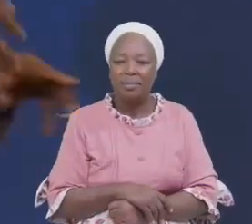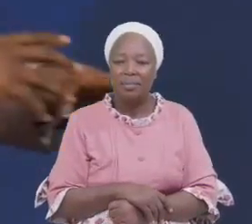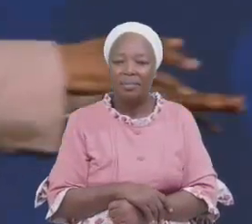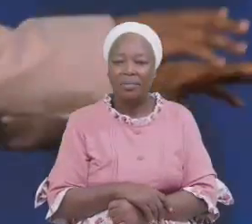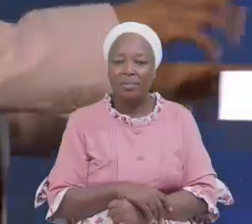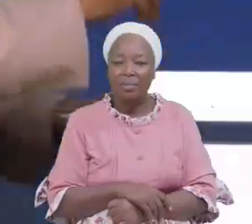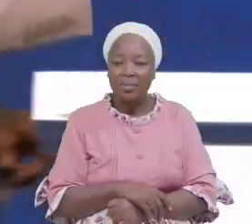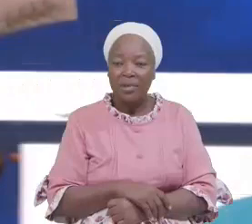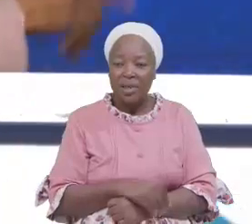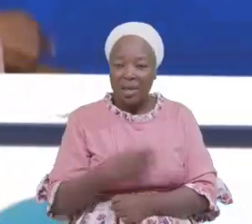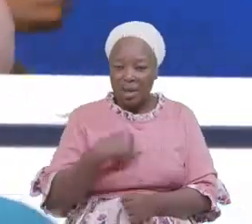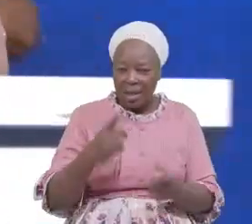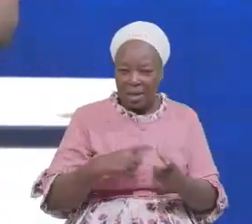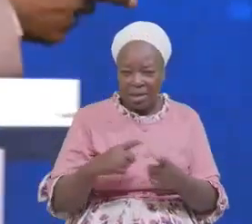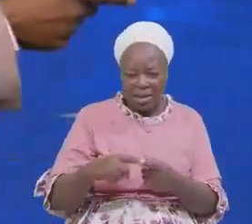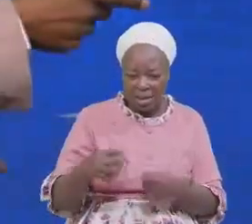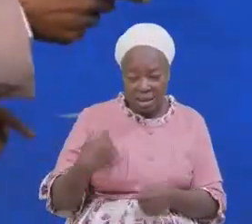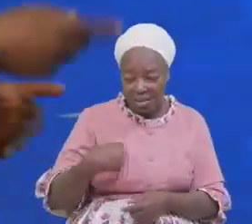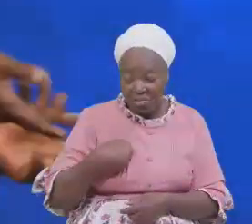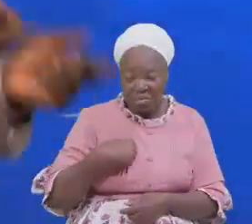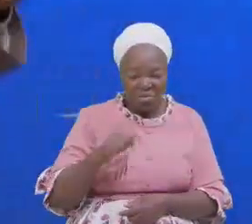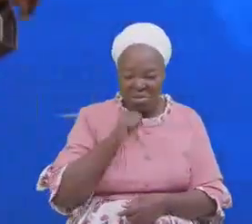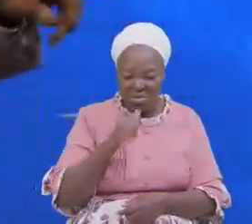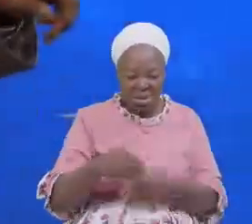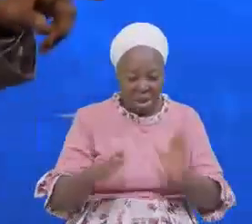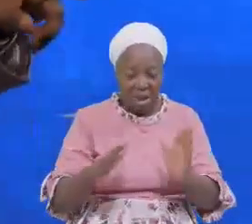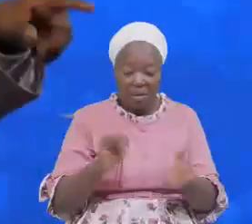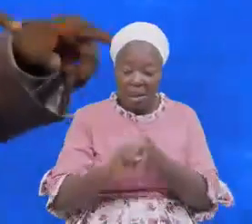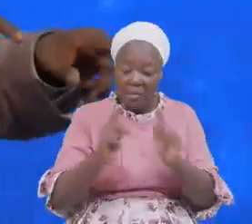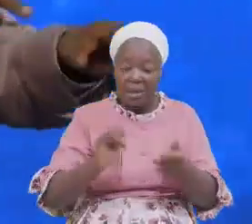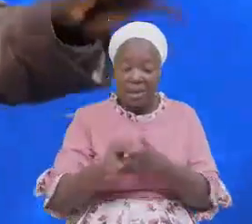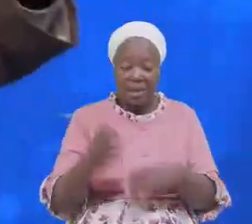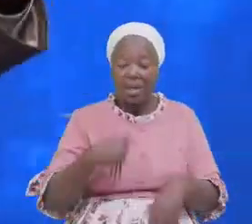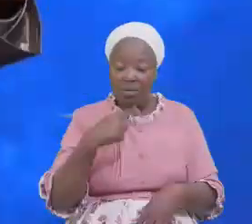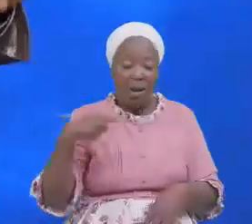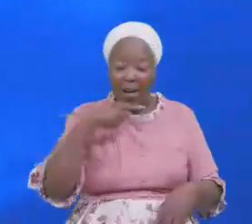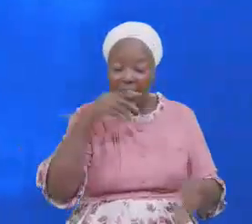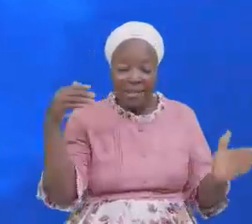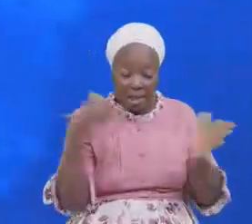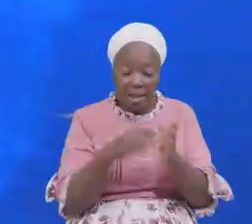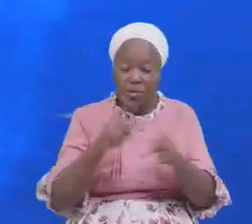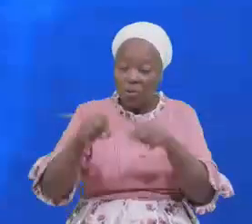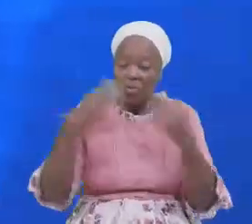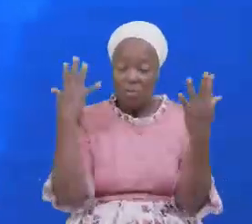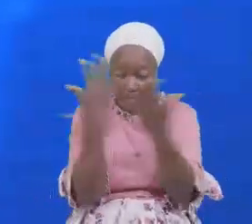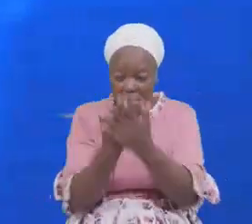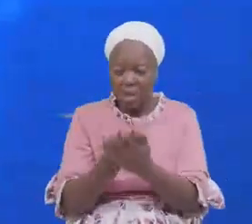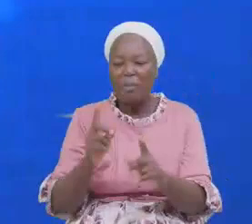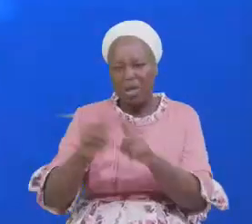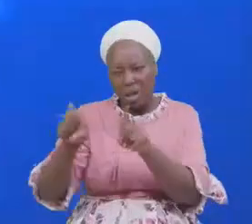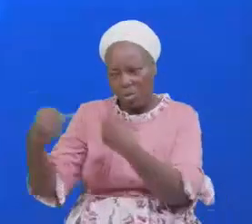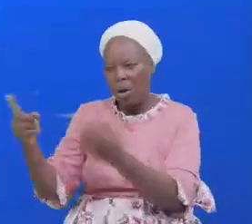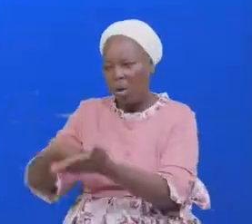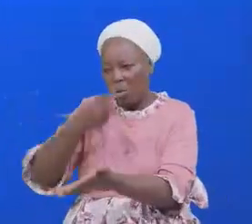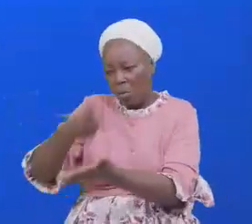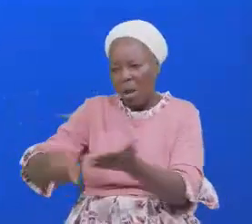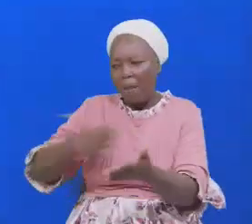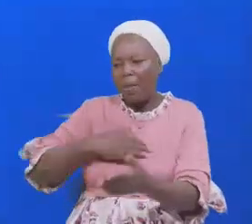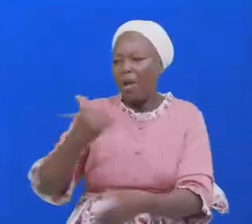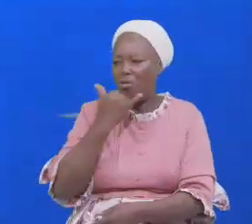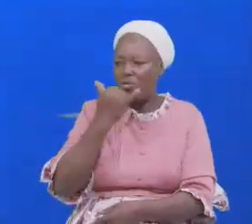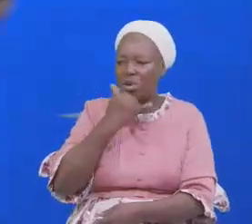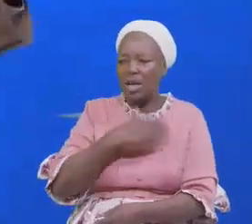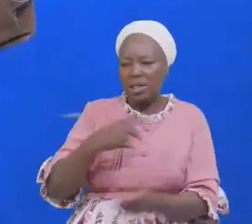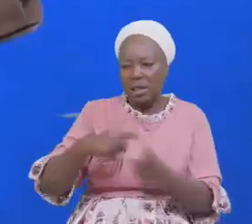I'm not going to allow that person I told lie against to be imprisoned. I'm going to correct my wrong and they will set